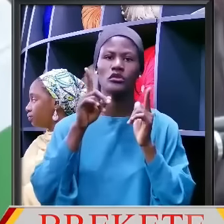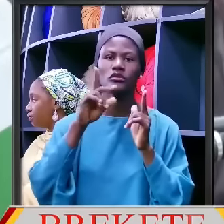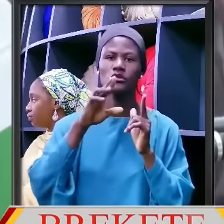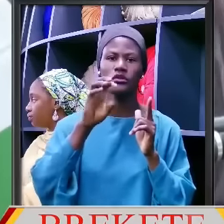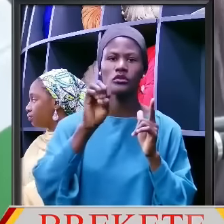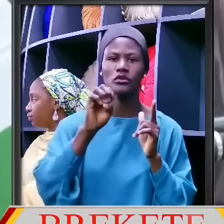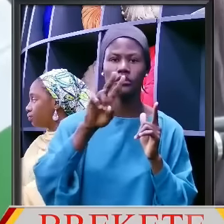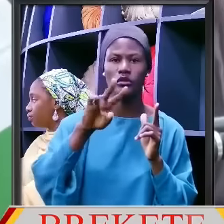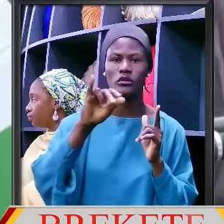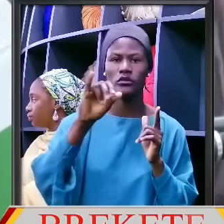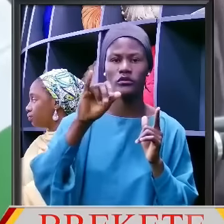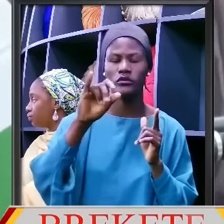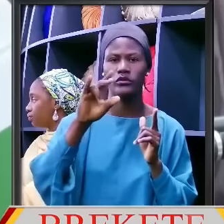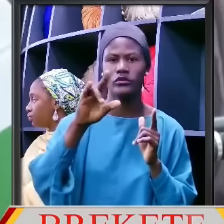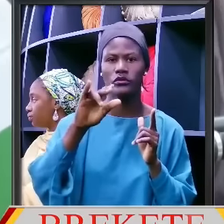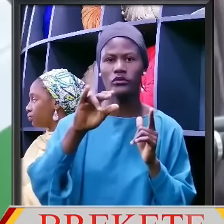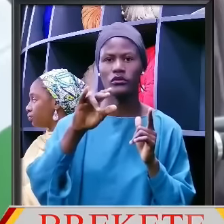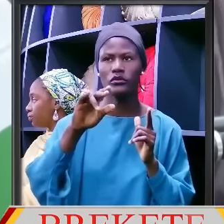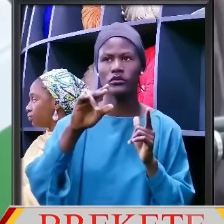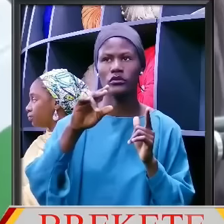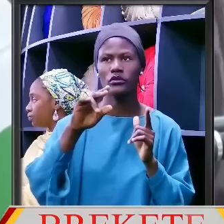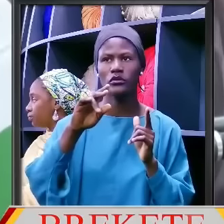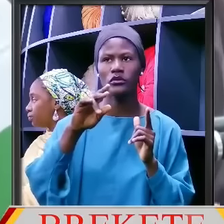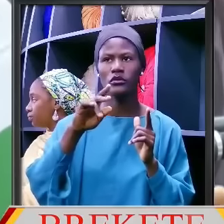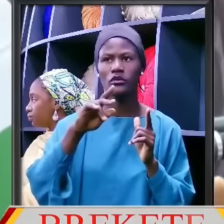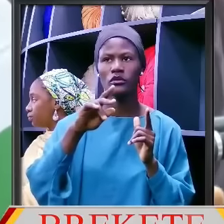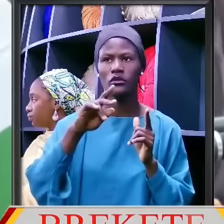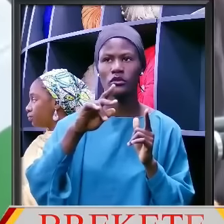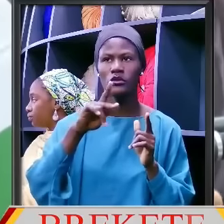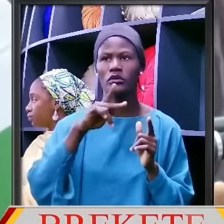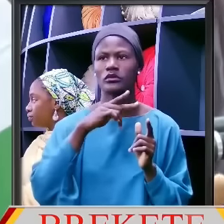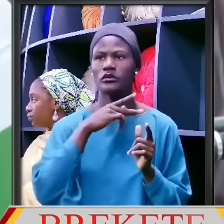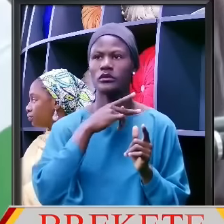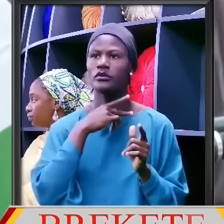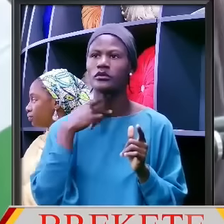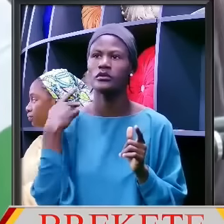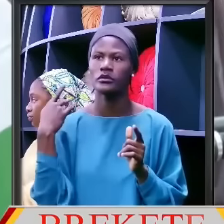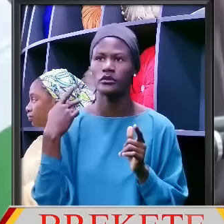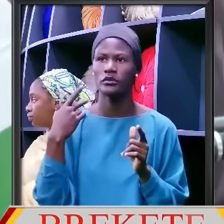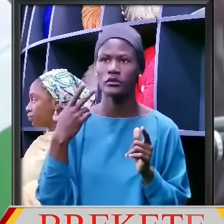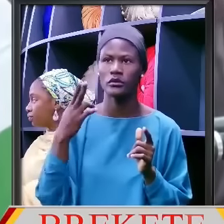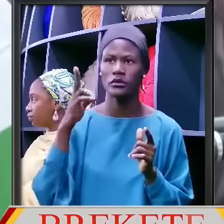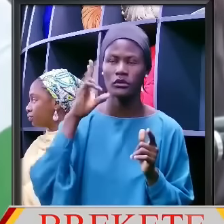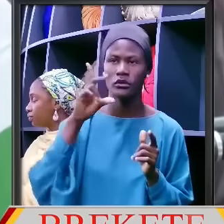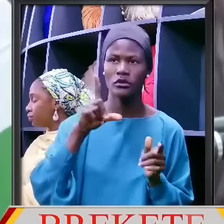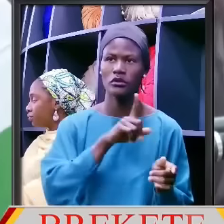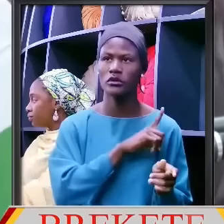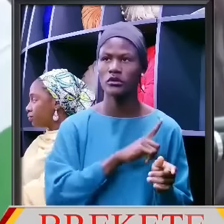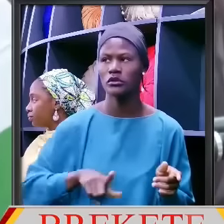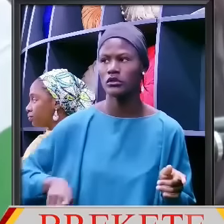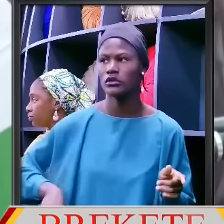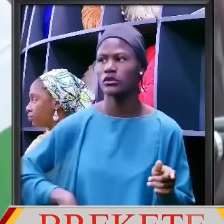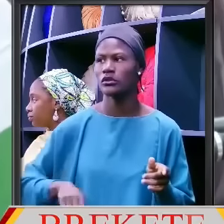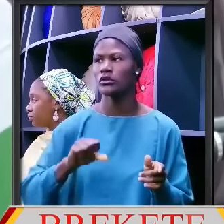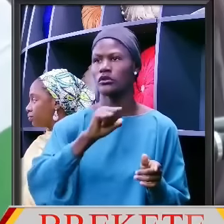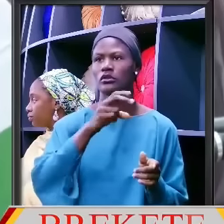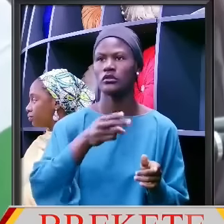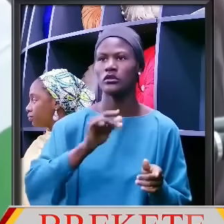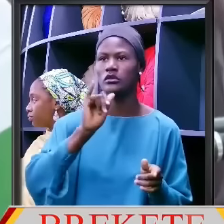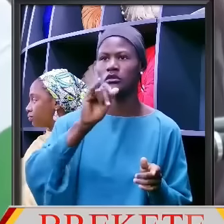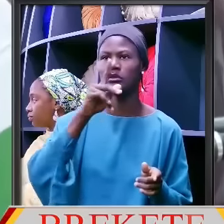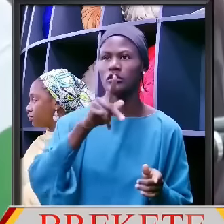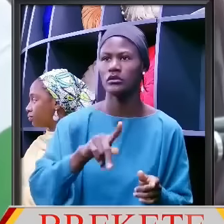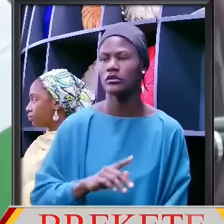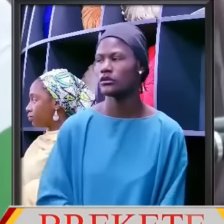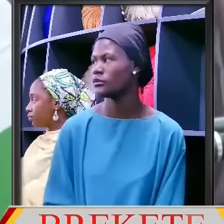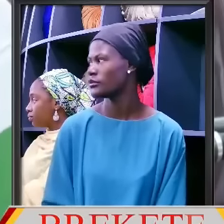reverend name. A bishop name. It's bishop. It's just bishop. Nothing like his lordship. His lordship. Most